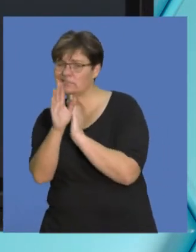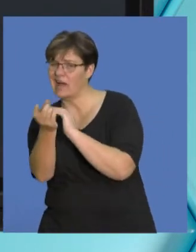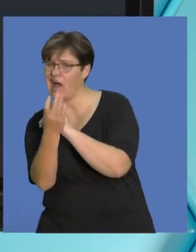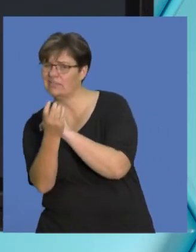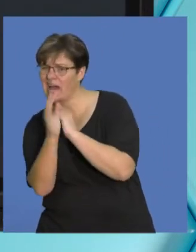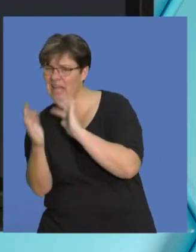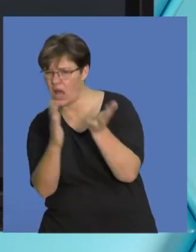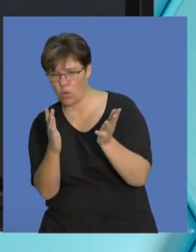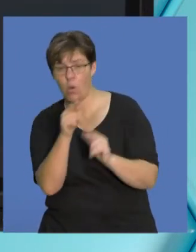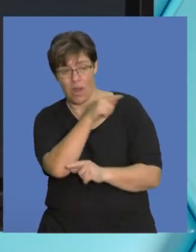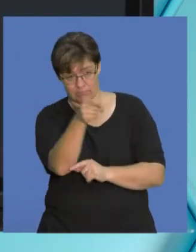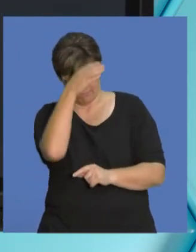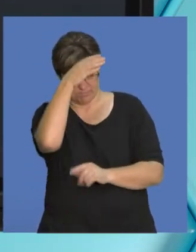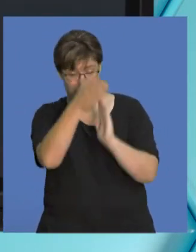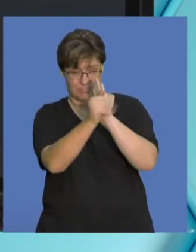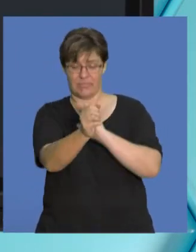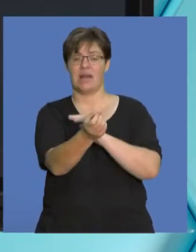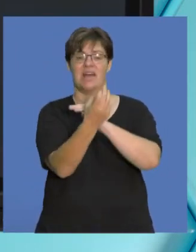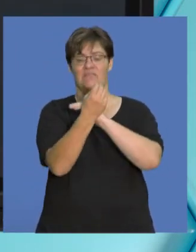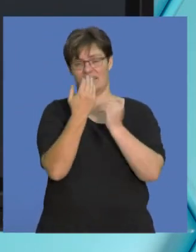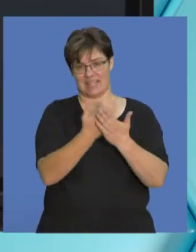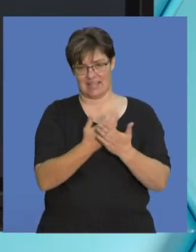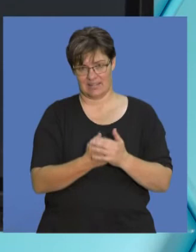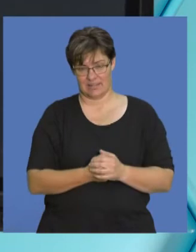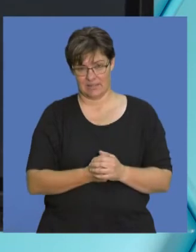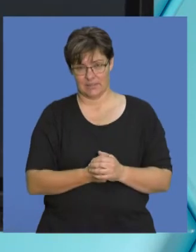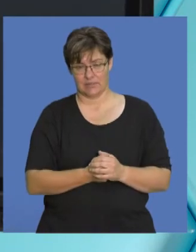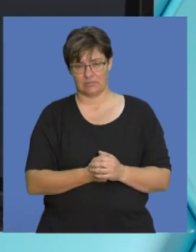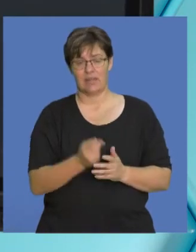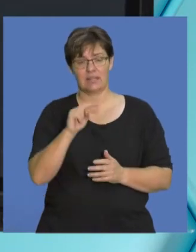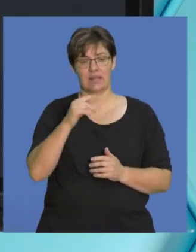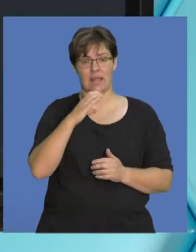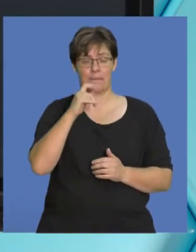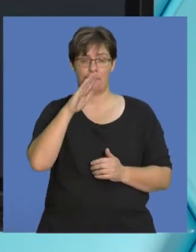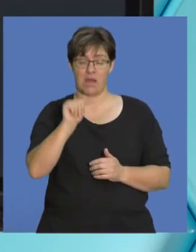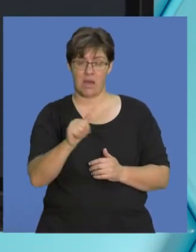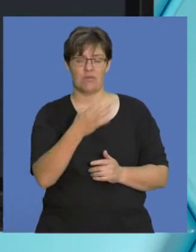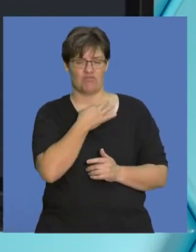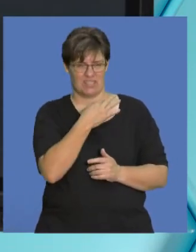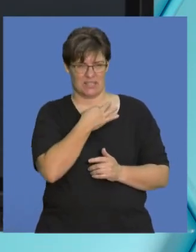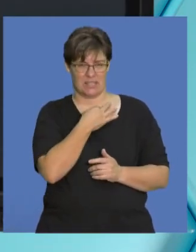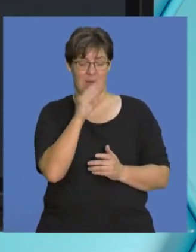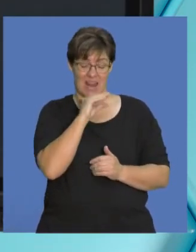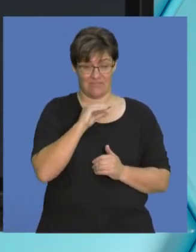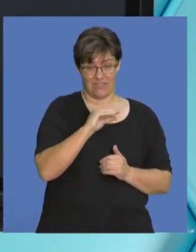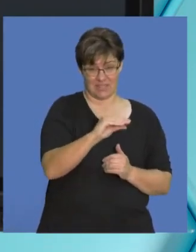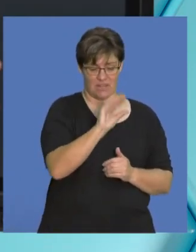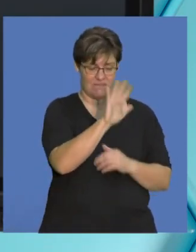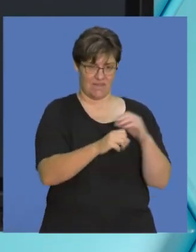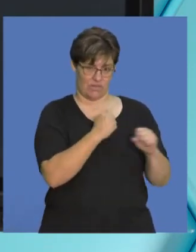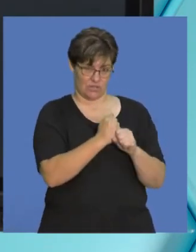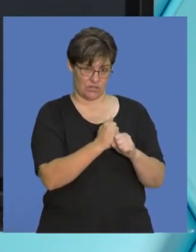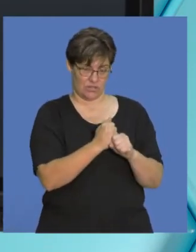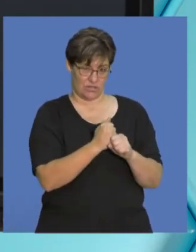the relevant people who can advise you on these things. But you can see that Neba actually took a risk and said, no, I'm investing this for 5